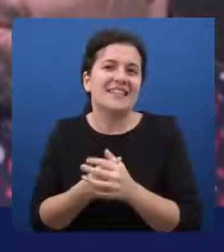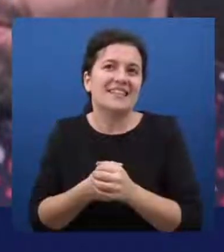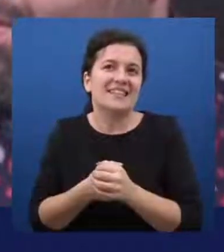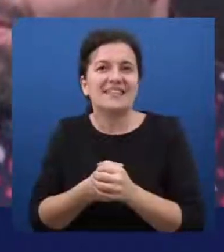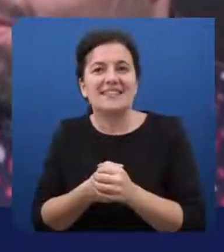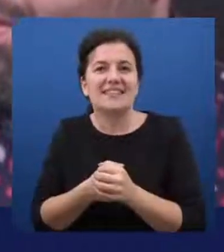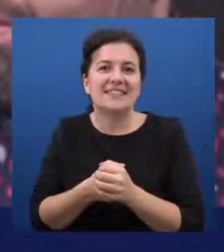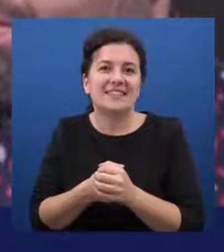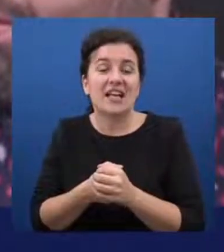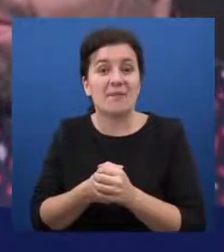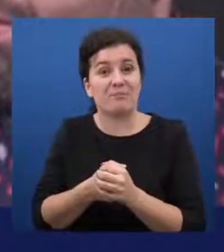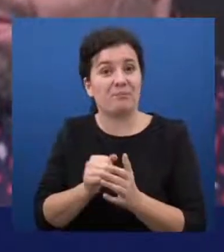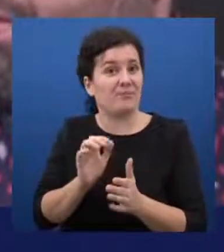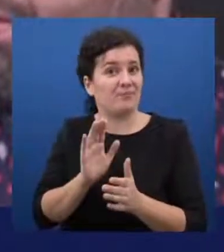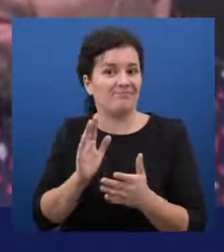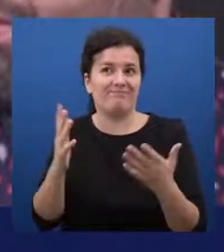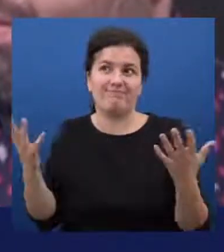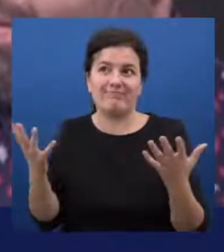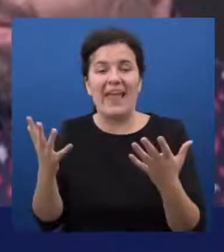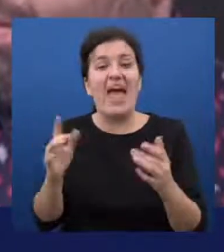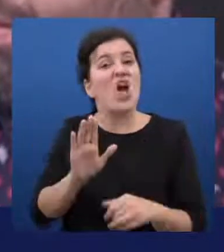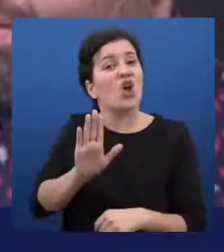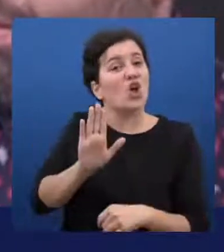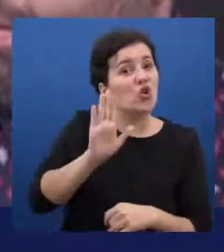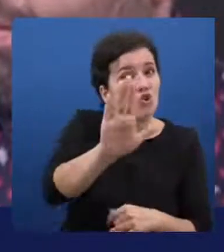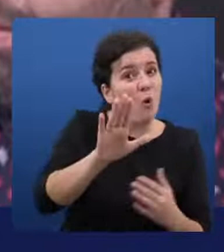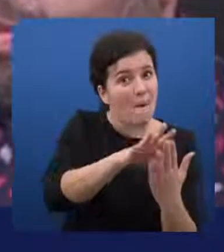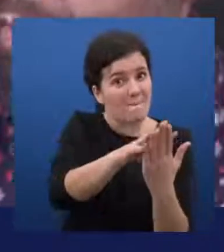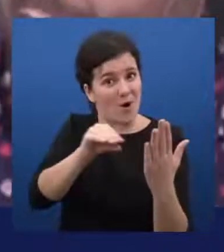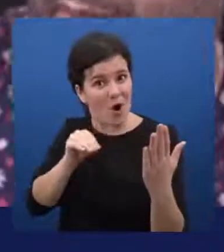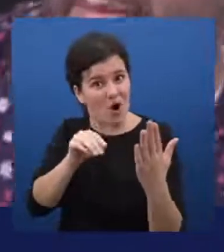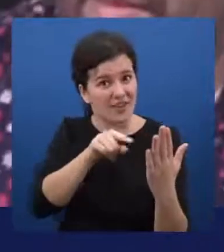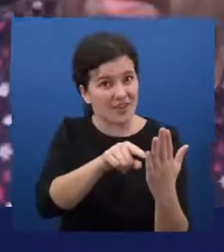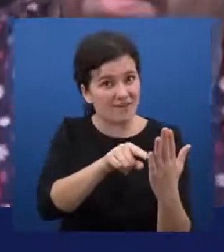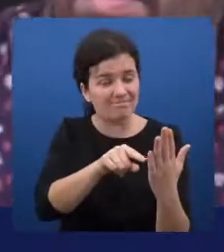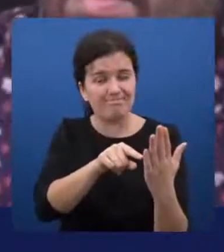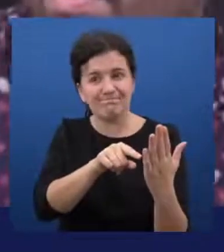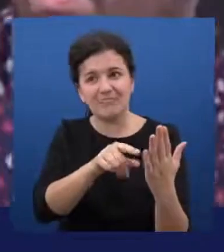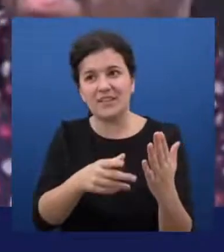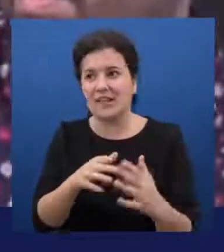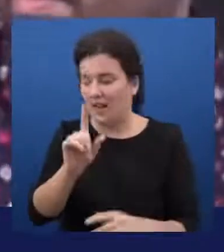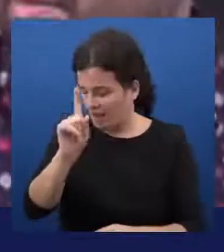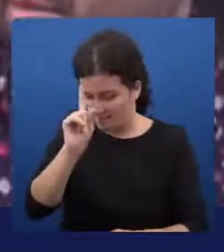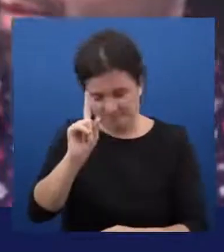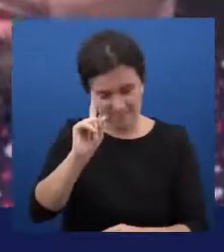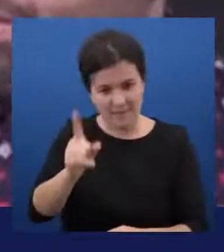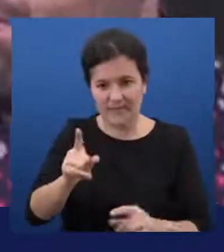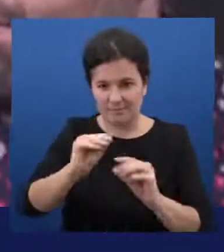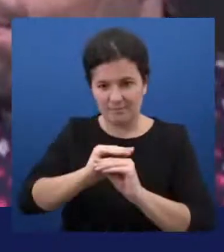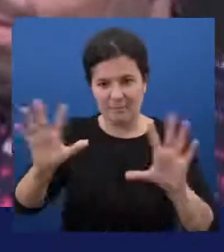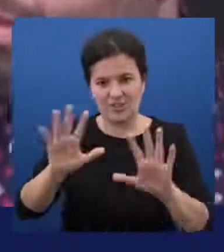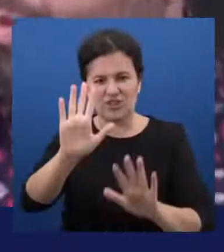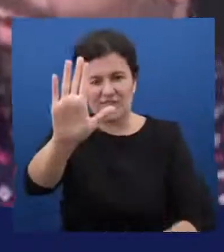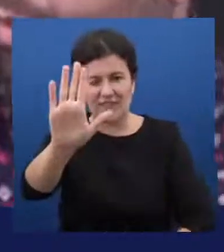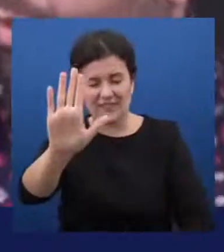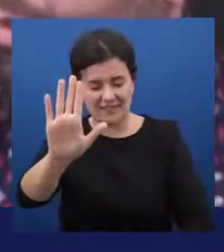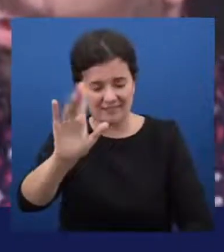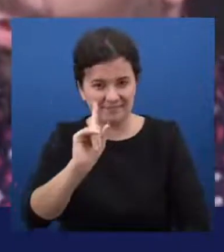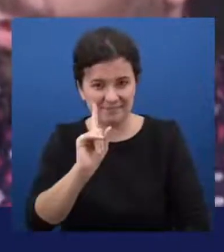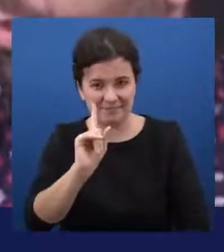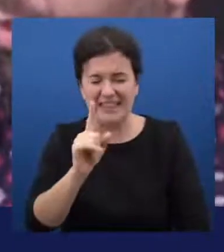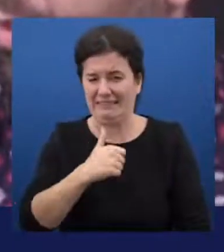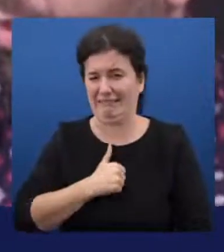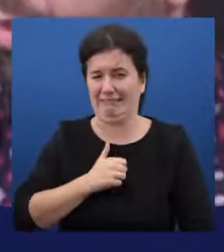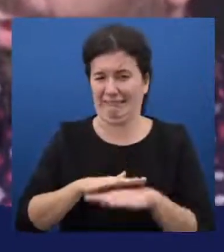your model, it's just, you get a, I have to publish it. So I will publish it, that's the thing. Sorry, if not,